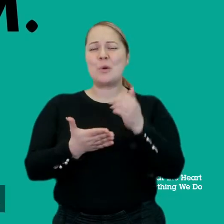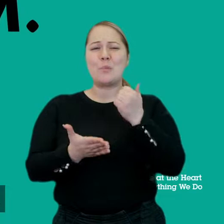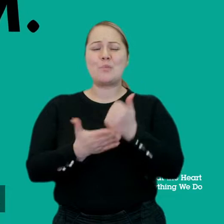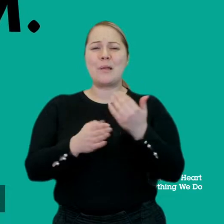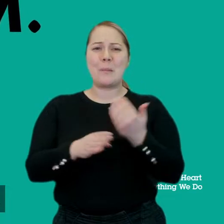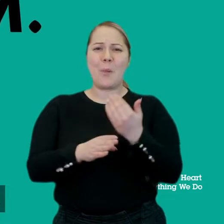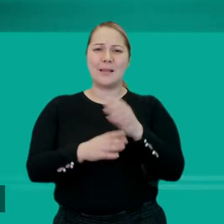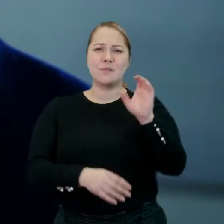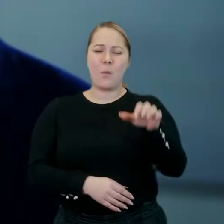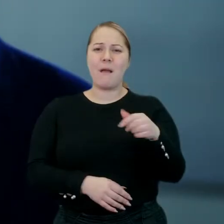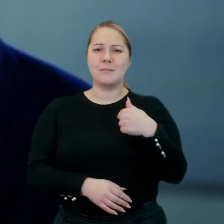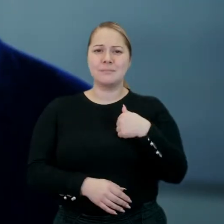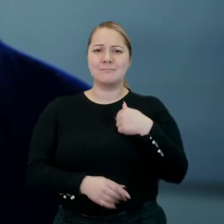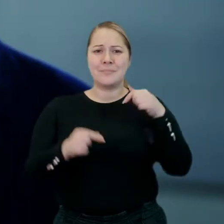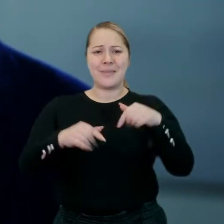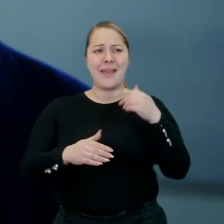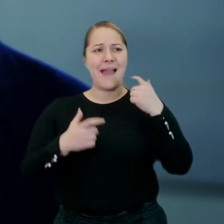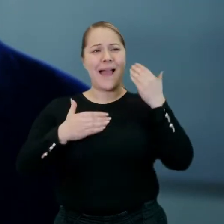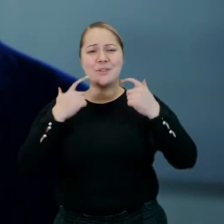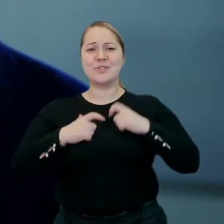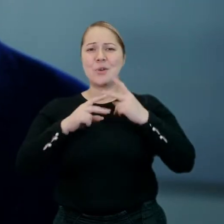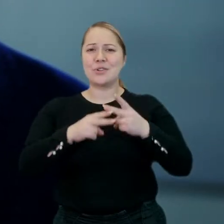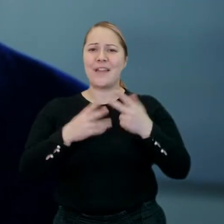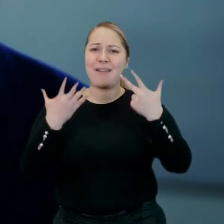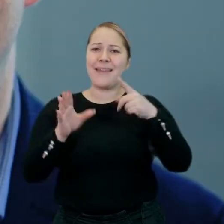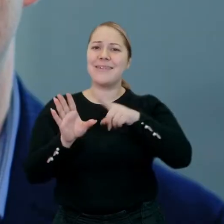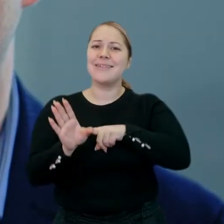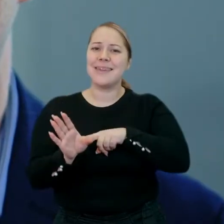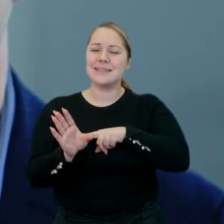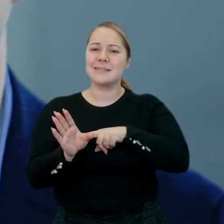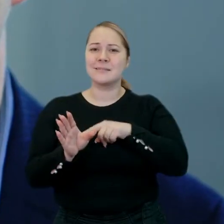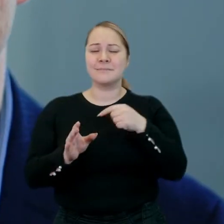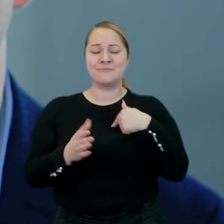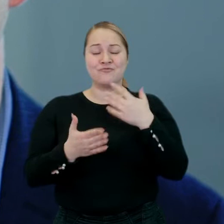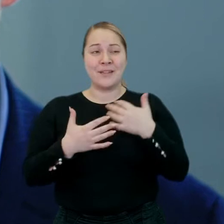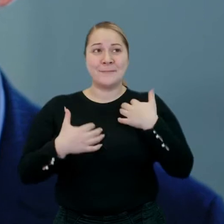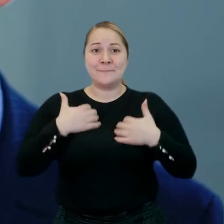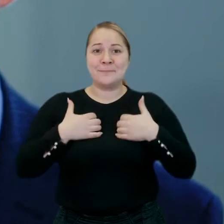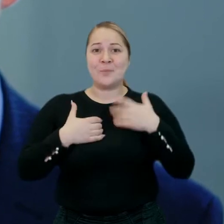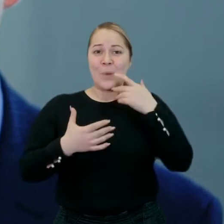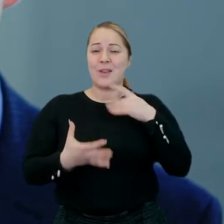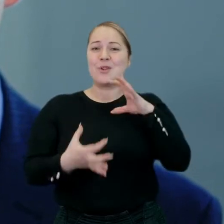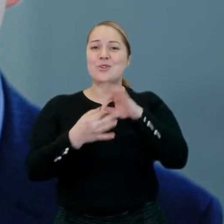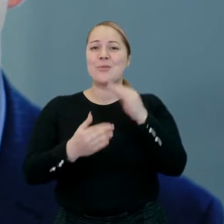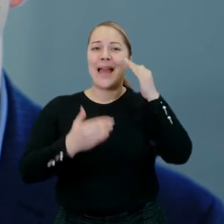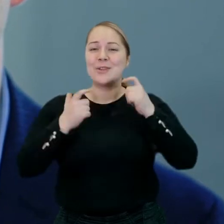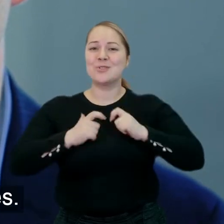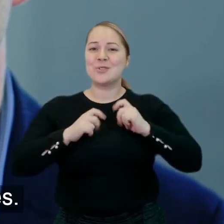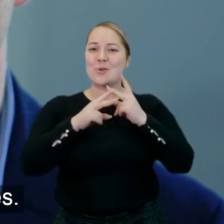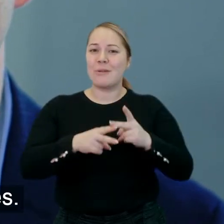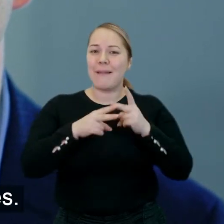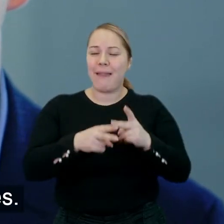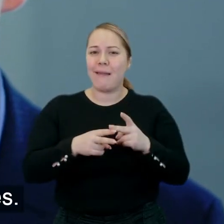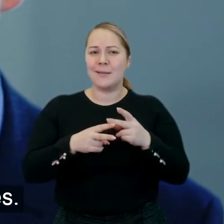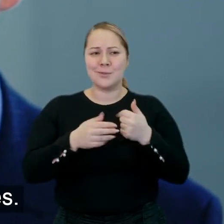Newham is a fantastic place to work. I've been working in adult social care now for 8 years, and I got the bug the second that I sort of joined adult social care to